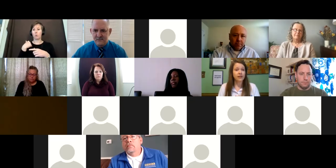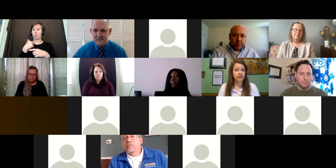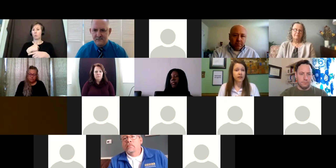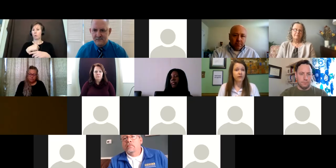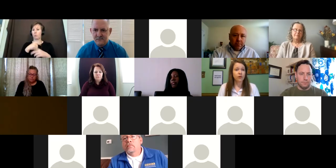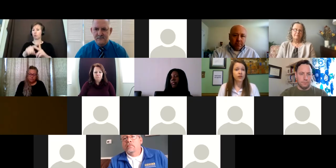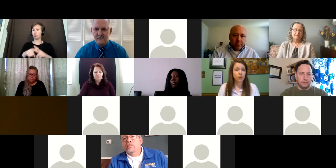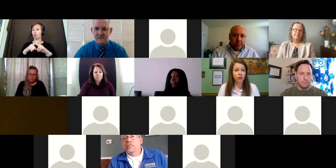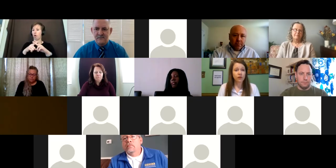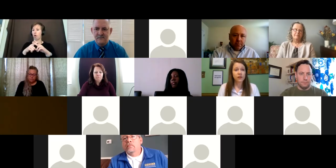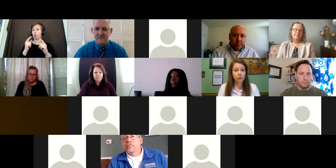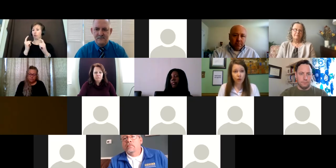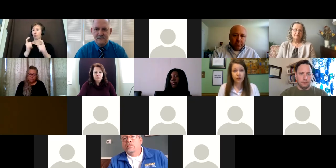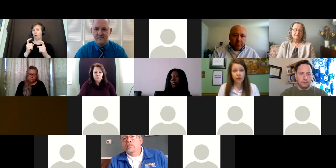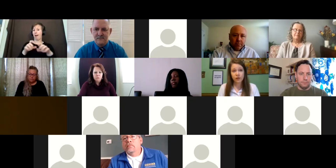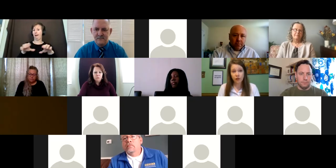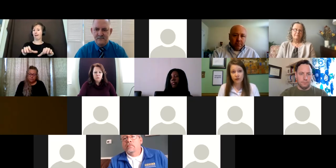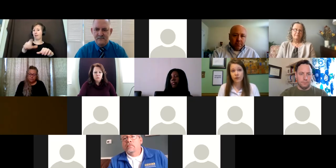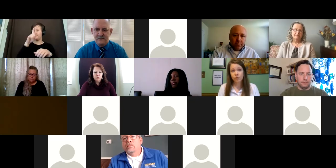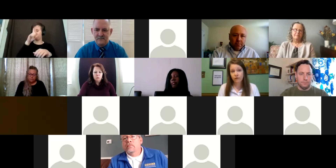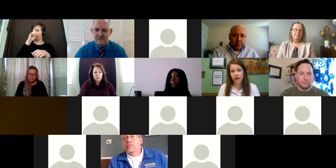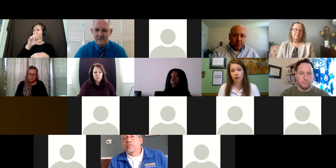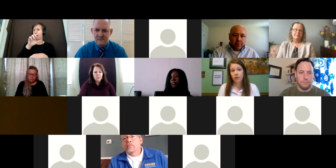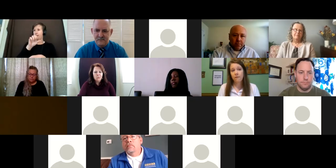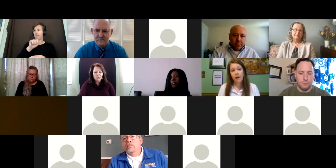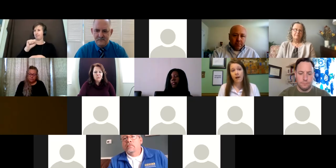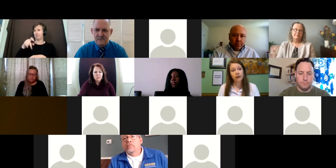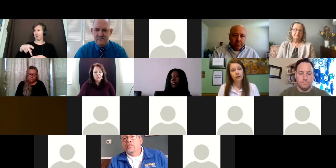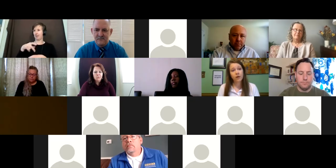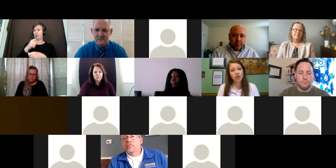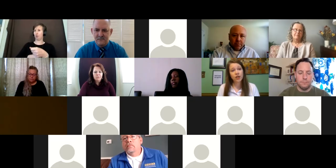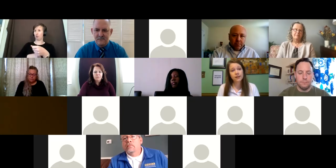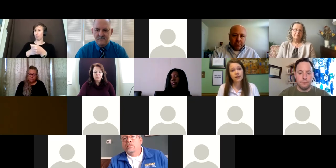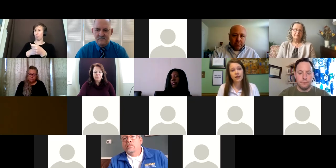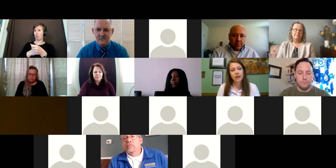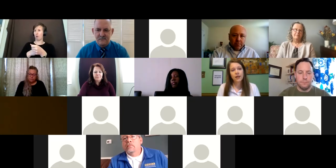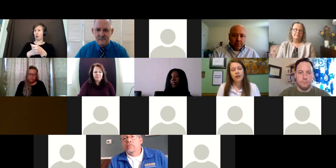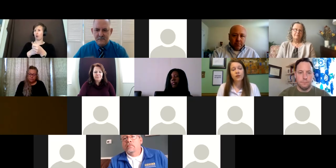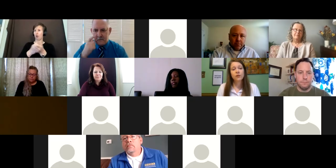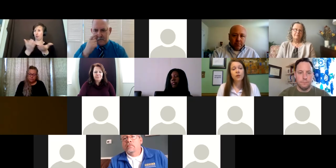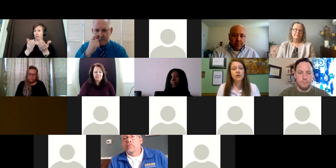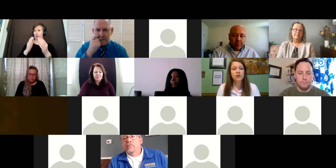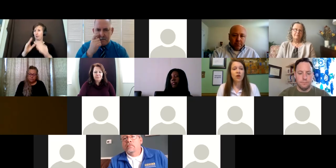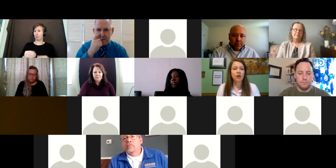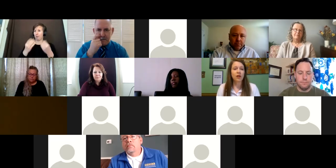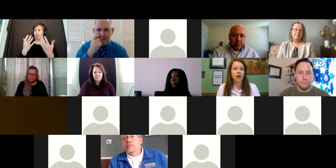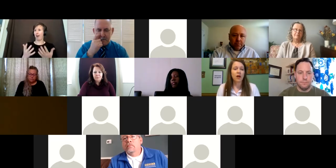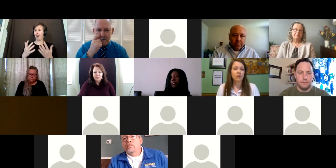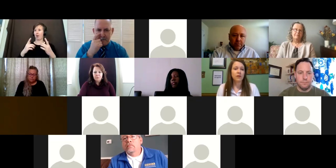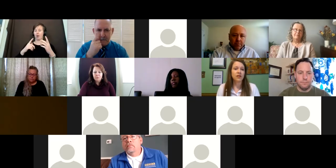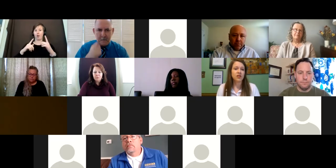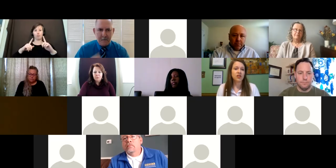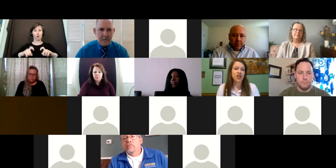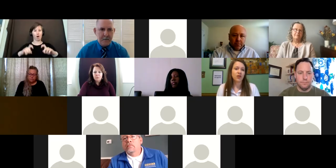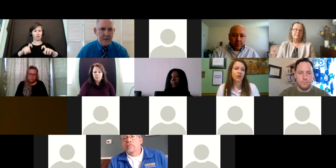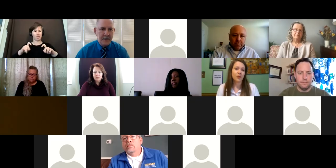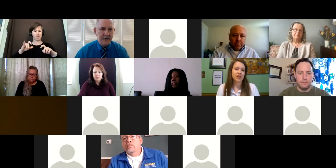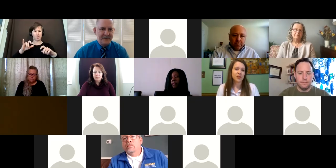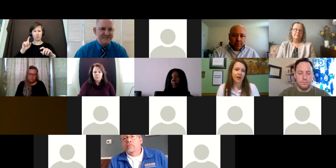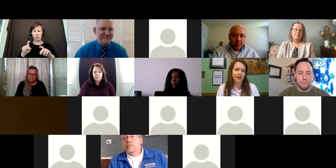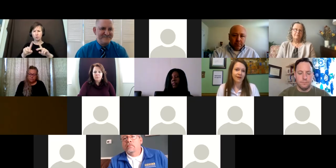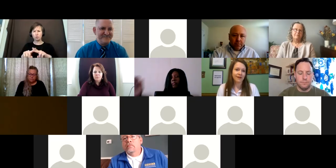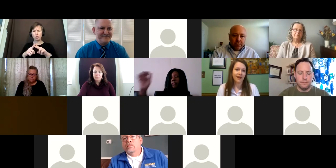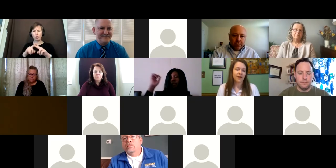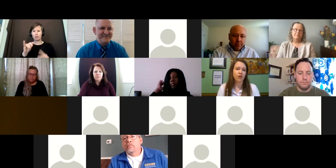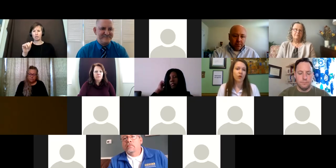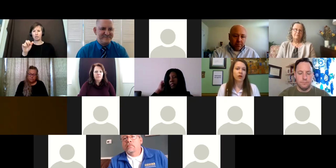grant activity for support service provider pilot project that was supposed to start in January